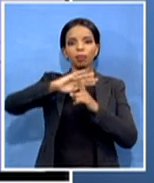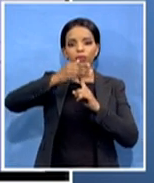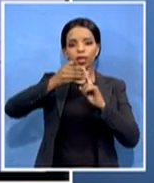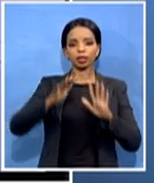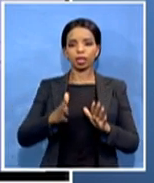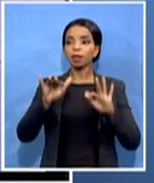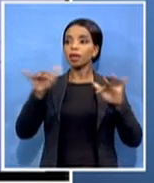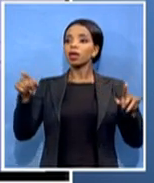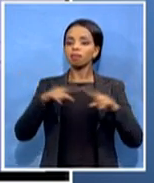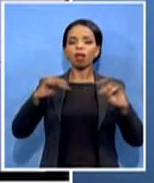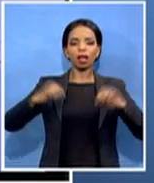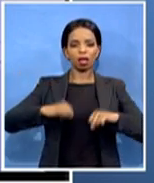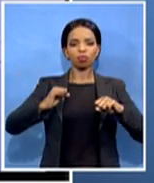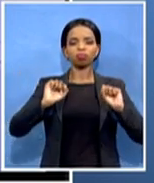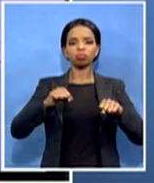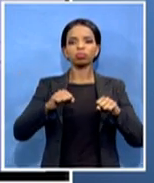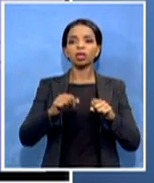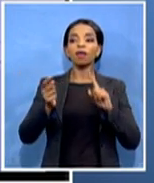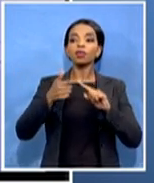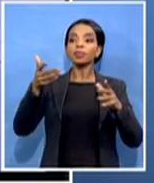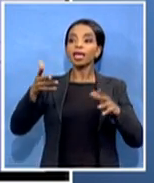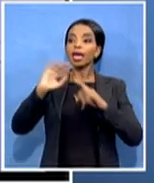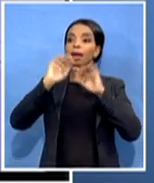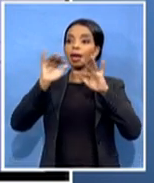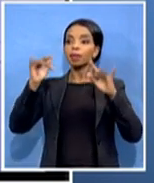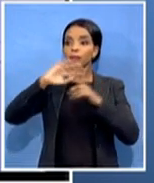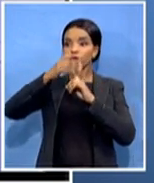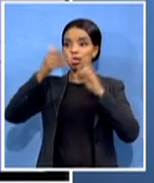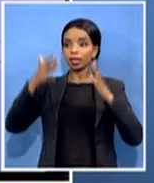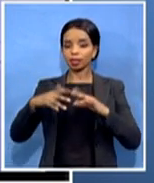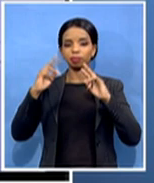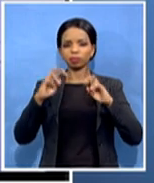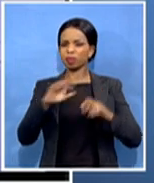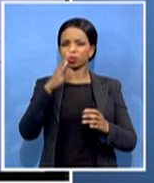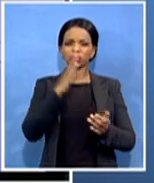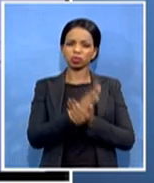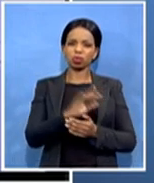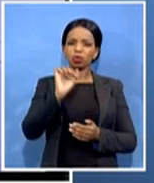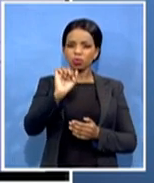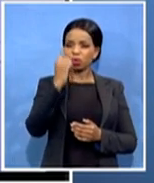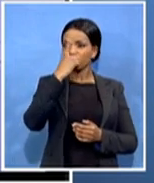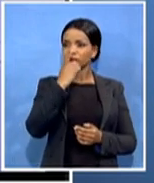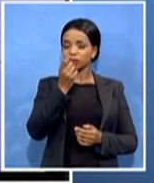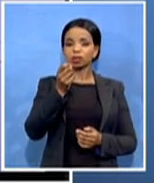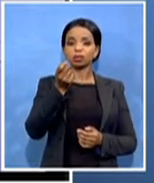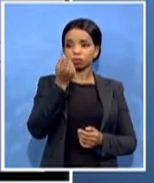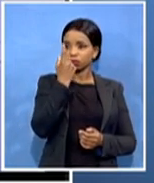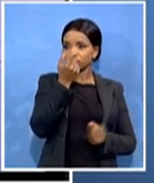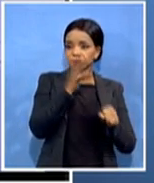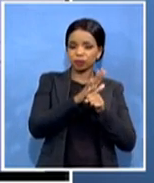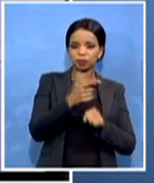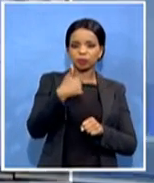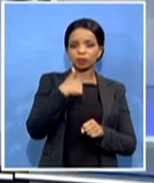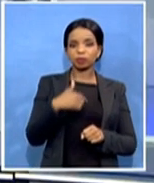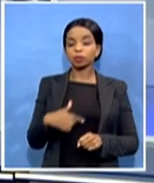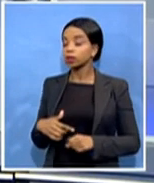then. I'm not sure if I understood your question, because I'm trying to figure out, in terms of the ANC's internal